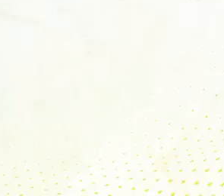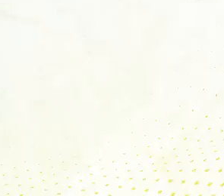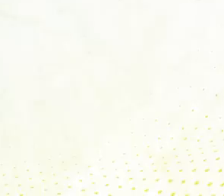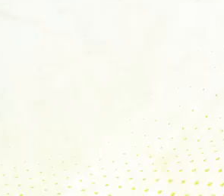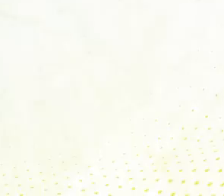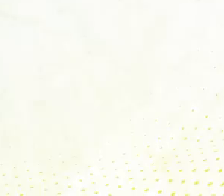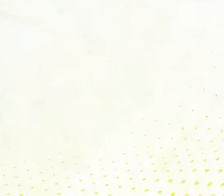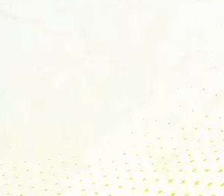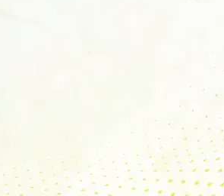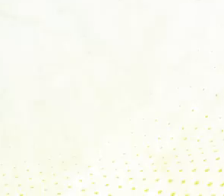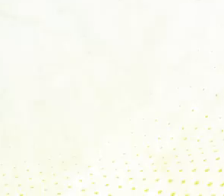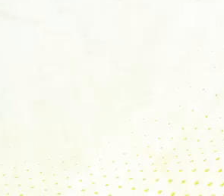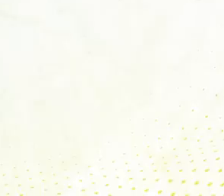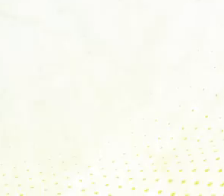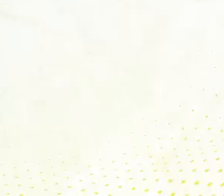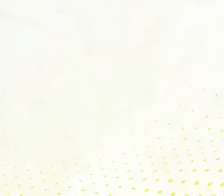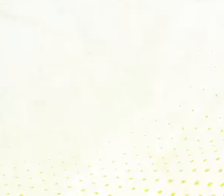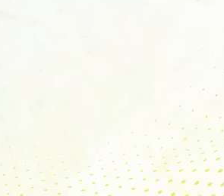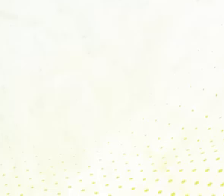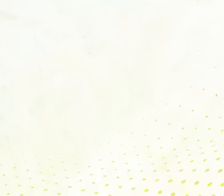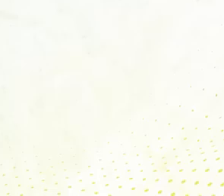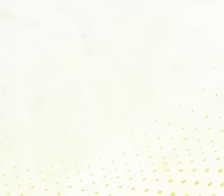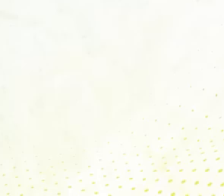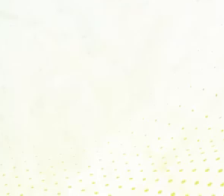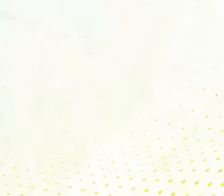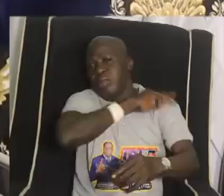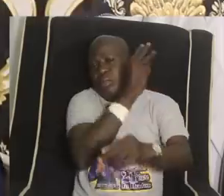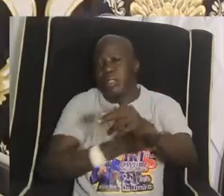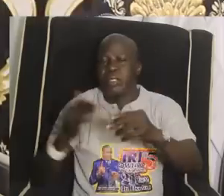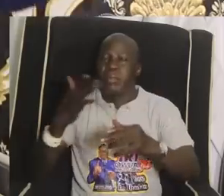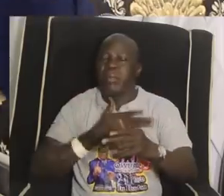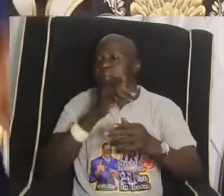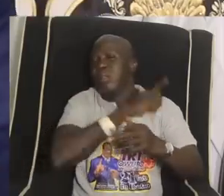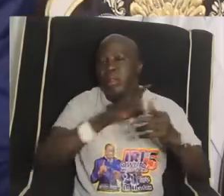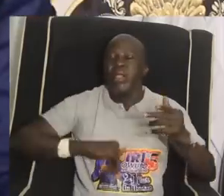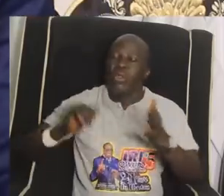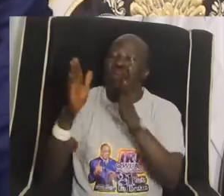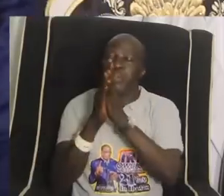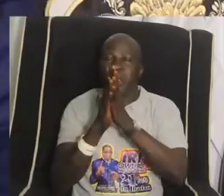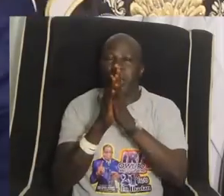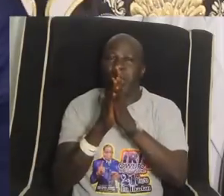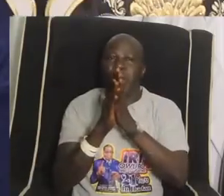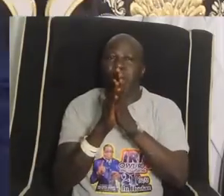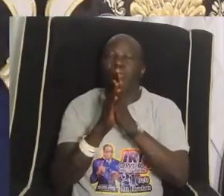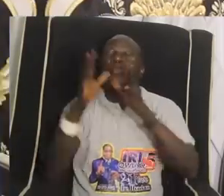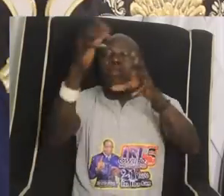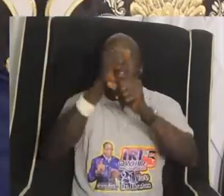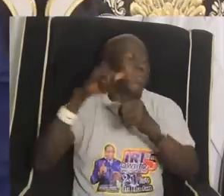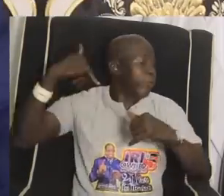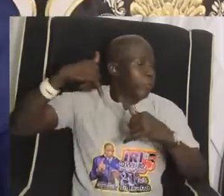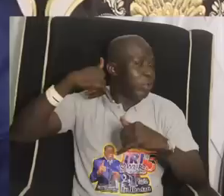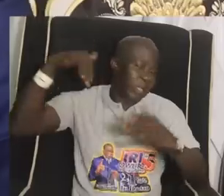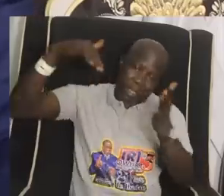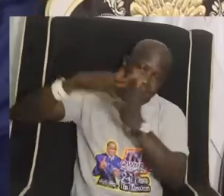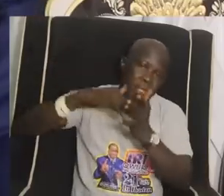wa aso la ni mo sahun lati muslim ni transformer ni Ibadan o gbadua pray. Ask him for your daddy. See